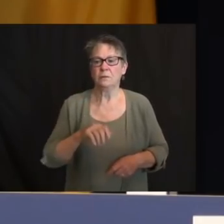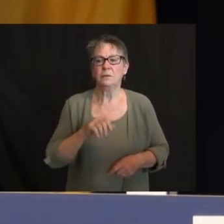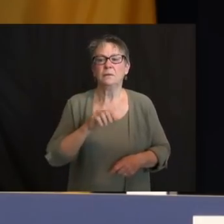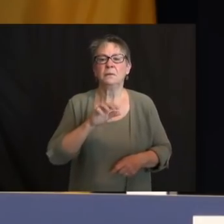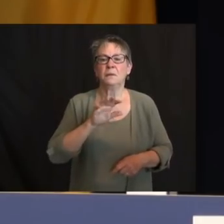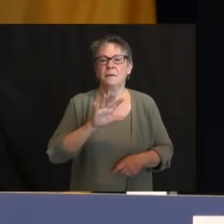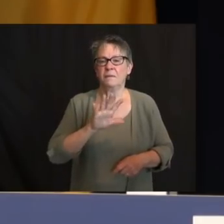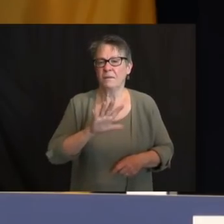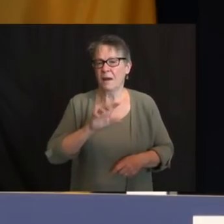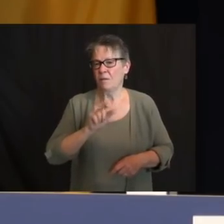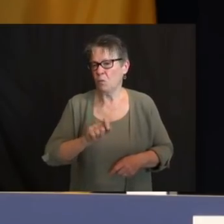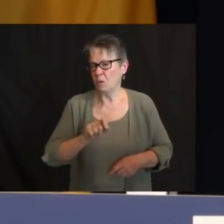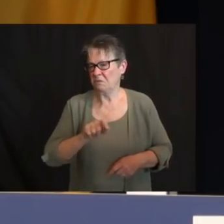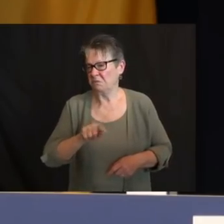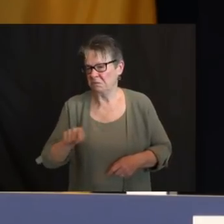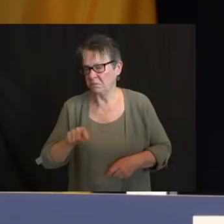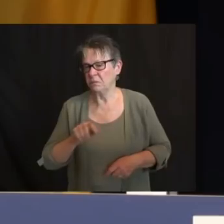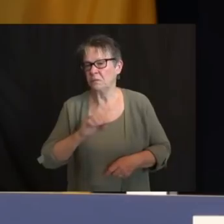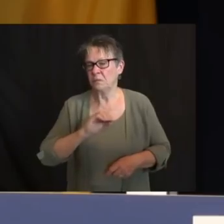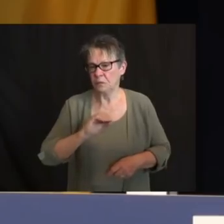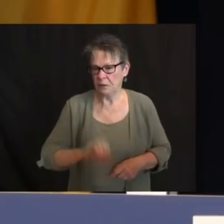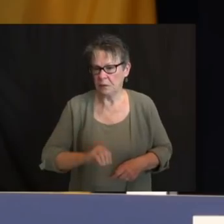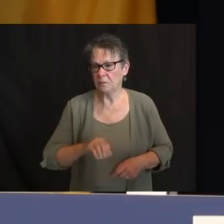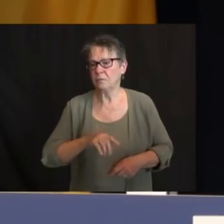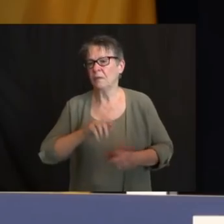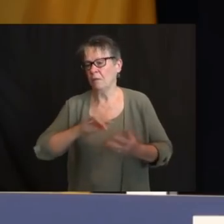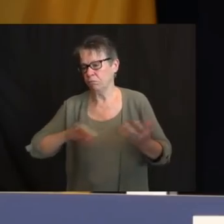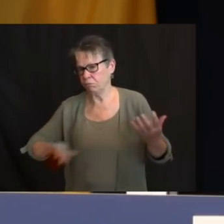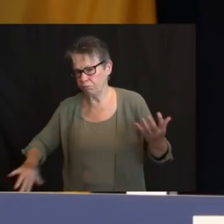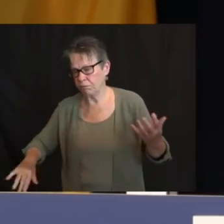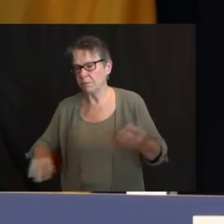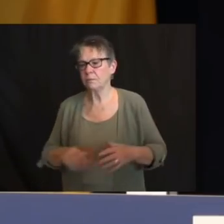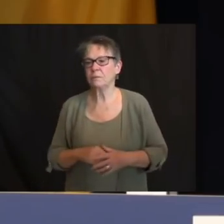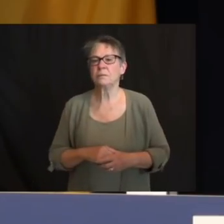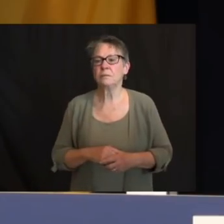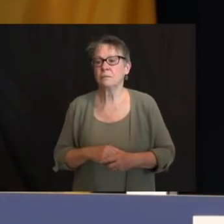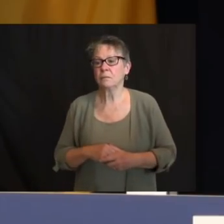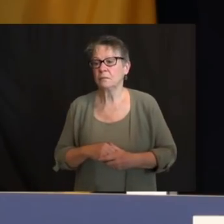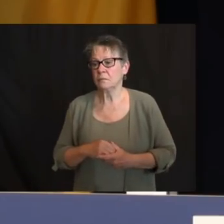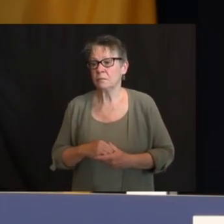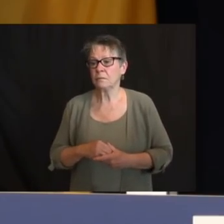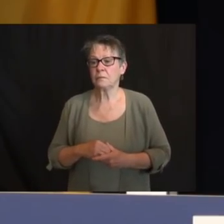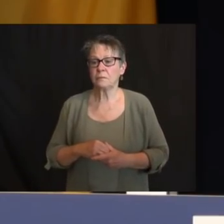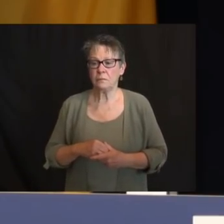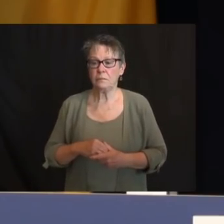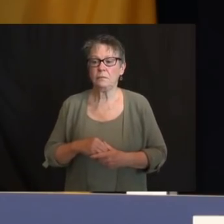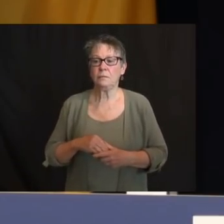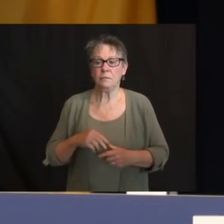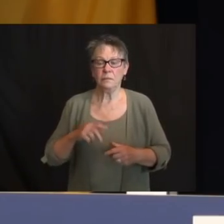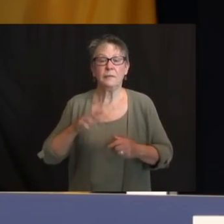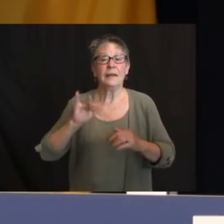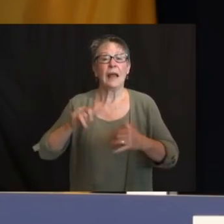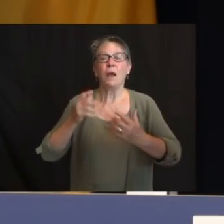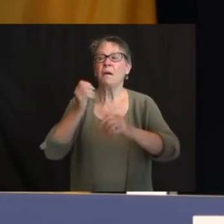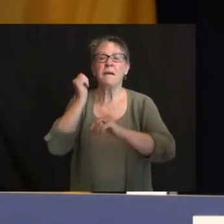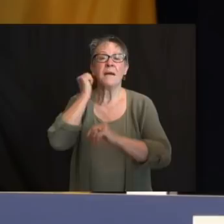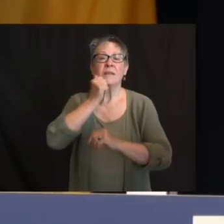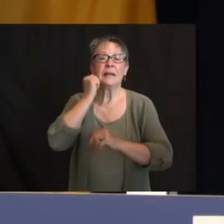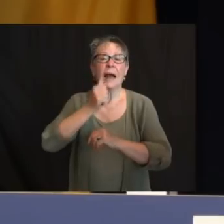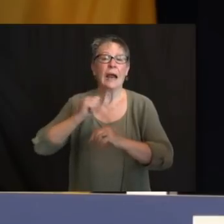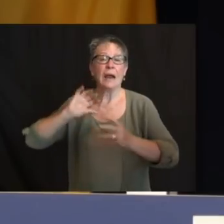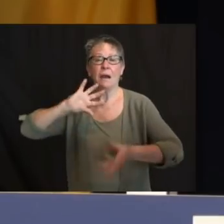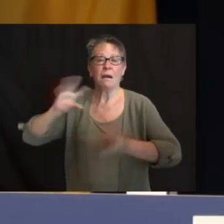hospitals. On the daily percent positivity as of June 6th, overall in New Jersey, it is